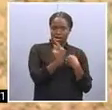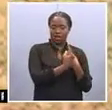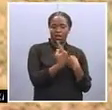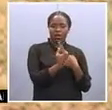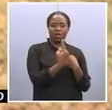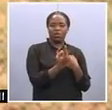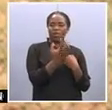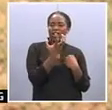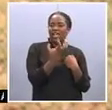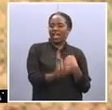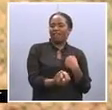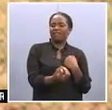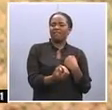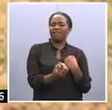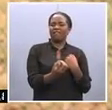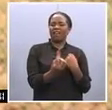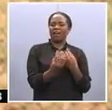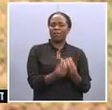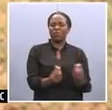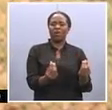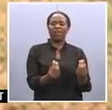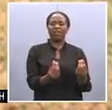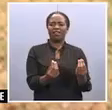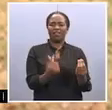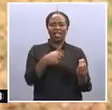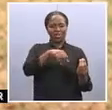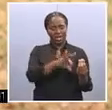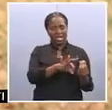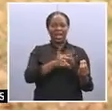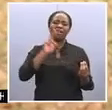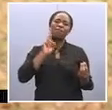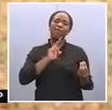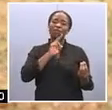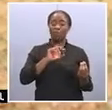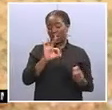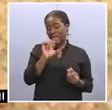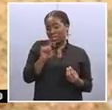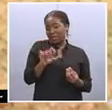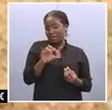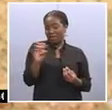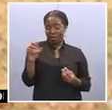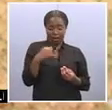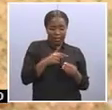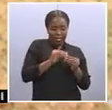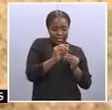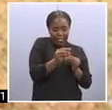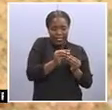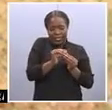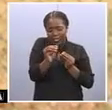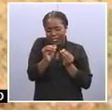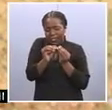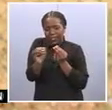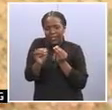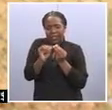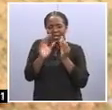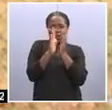ke na le bana ba bararo le malume wa le nna ke phela ka yone 3.5 eo ke ne ke kopa